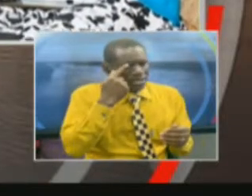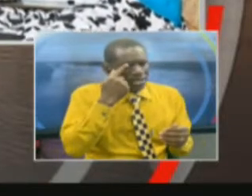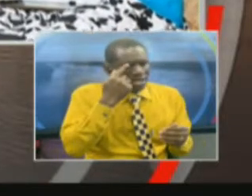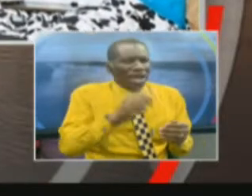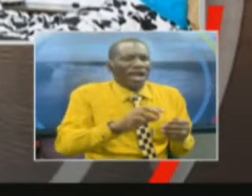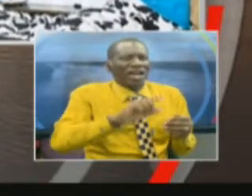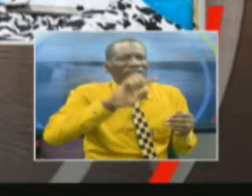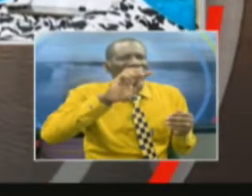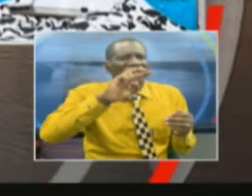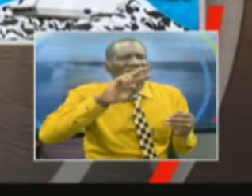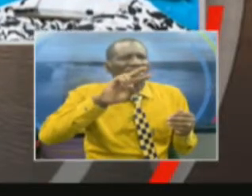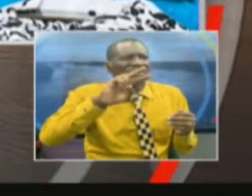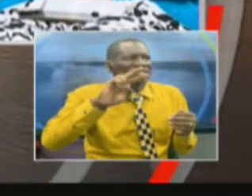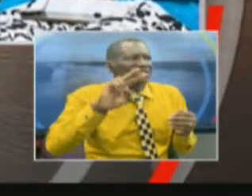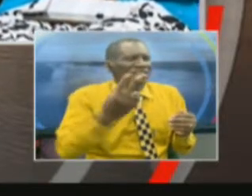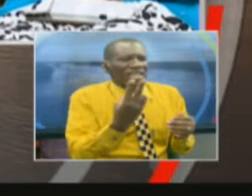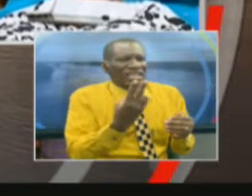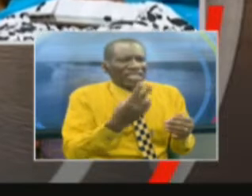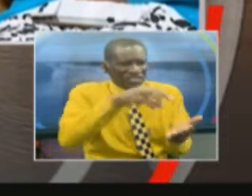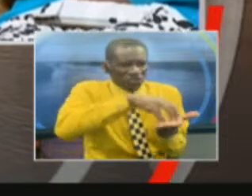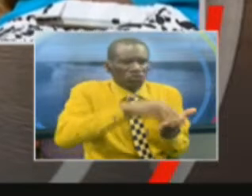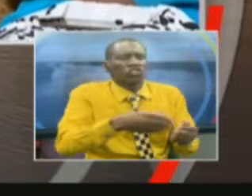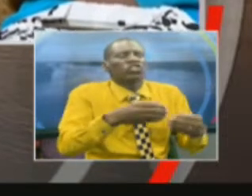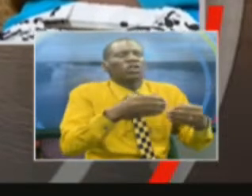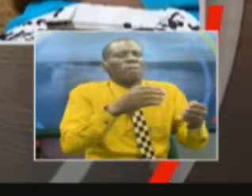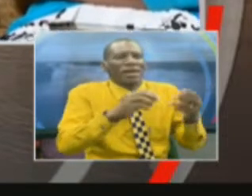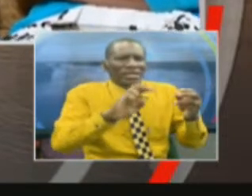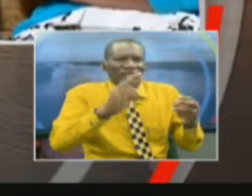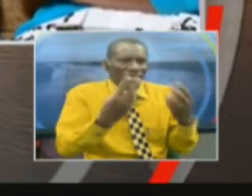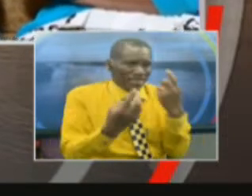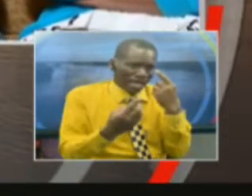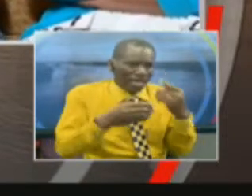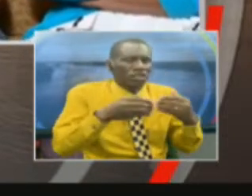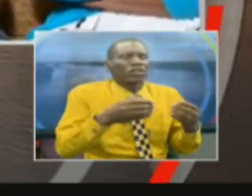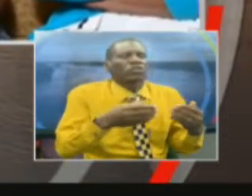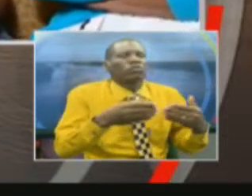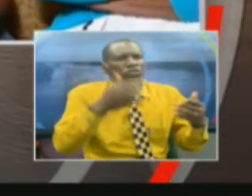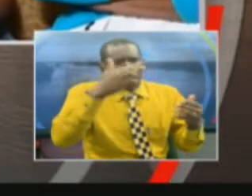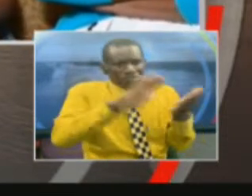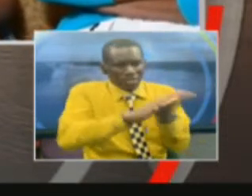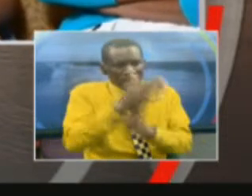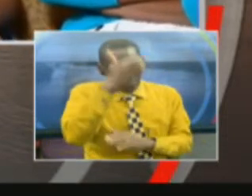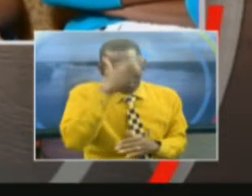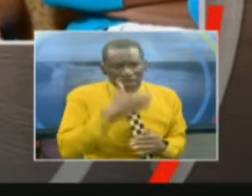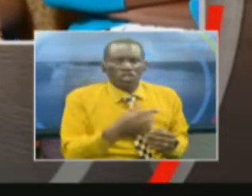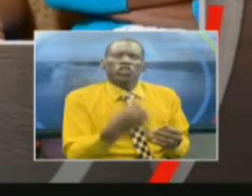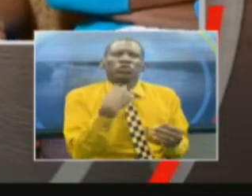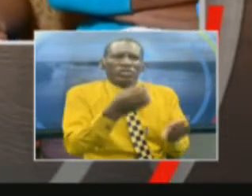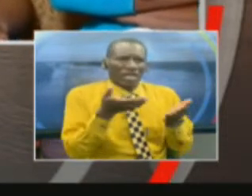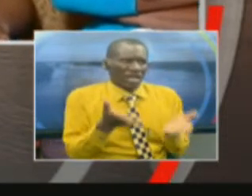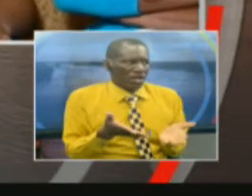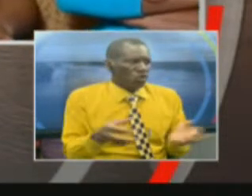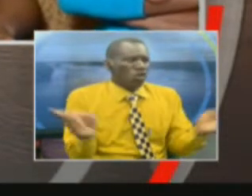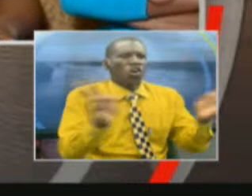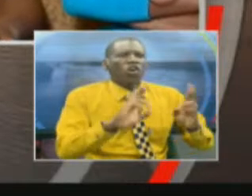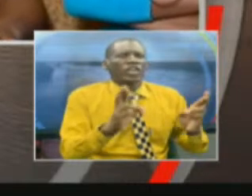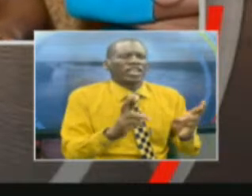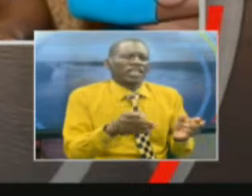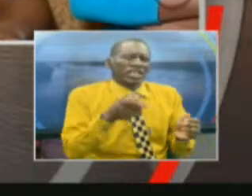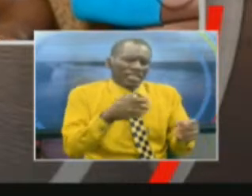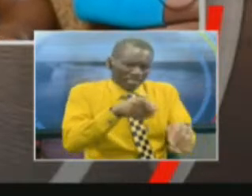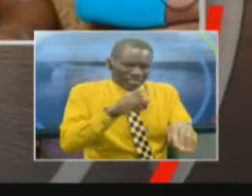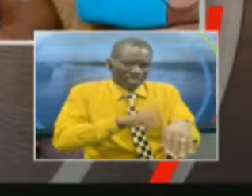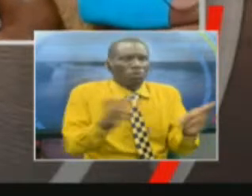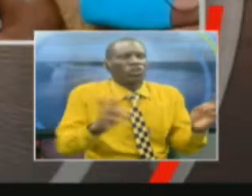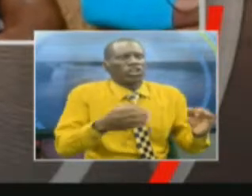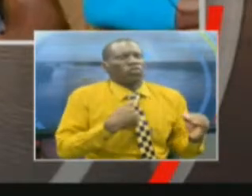the left eye. Okay, and you say at this point you'd already met Purity. So